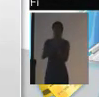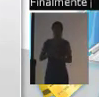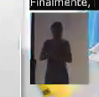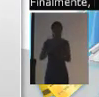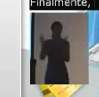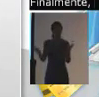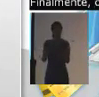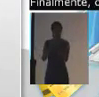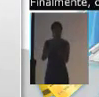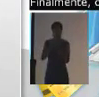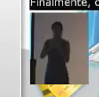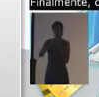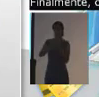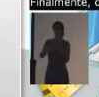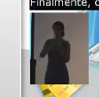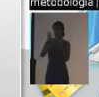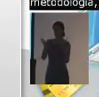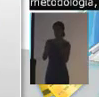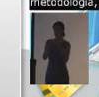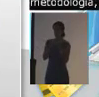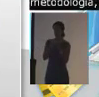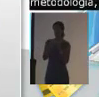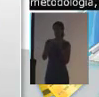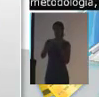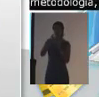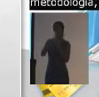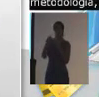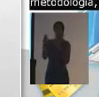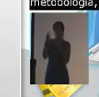So finally, to conclude on the methodology,